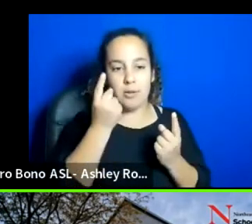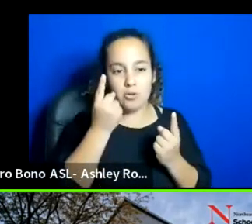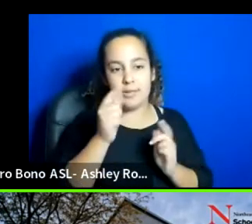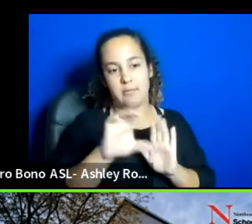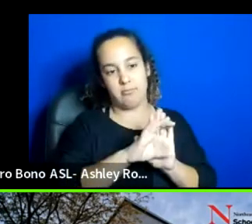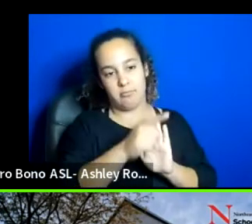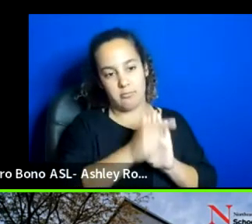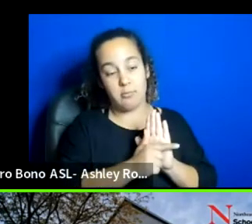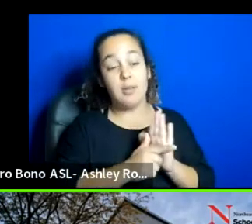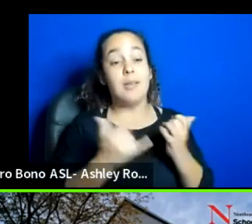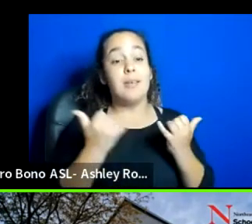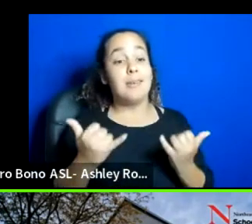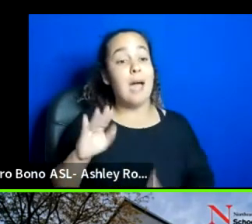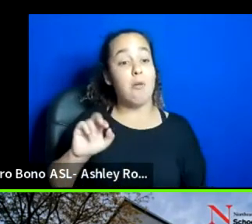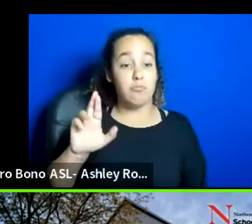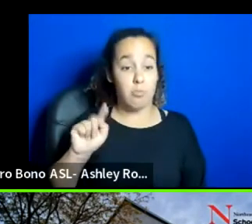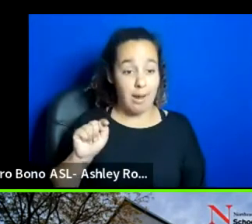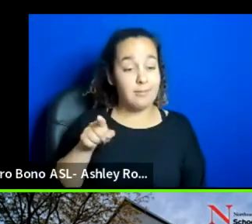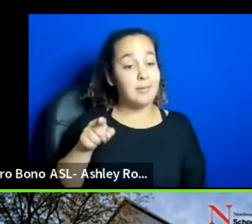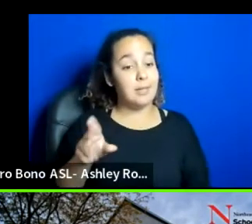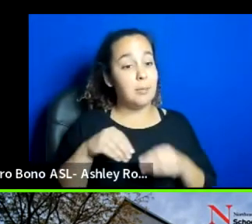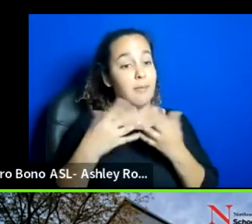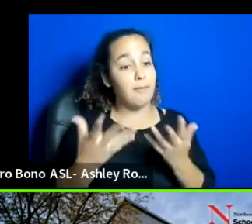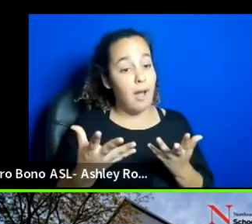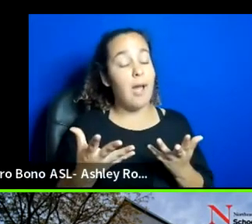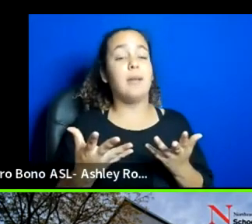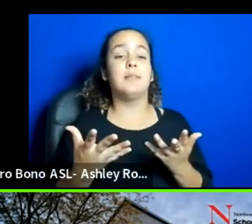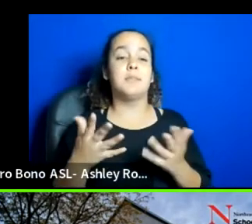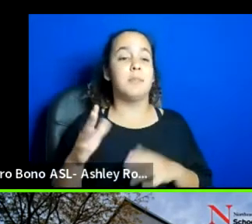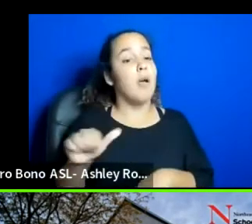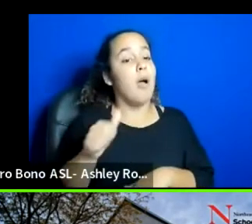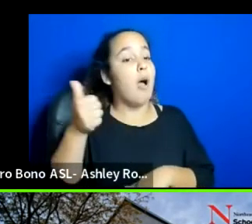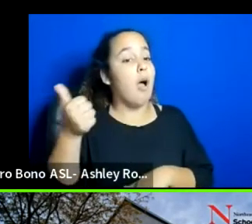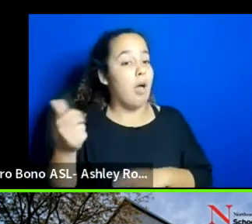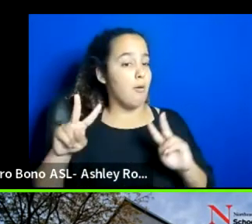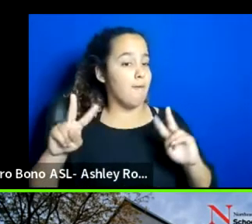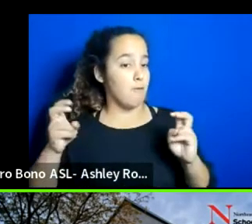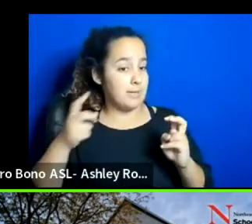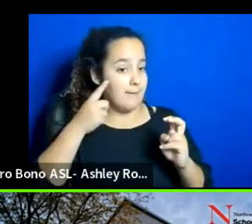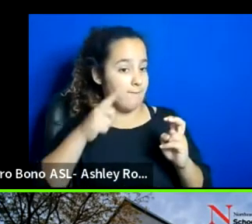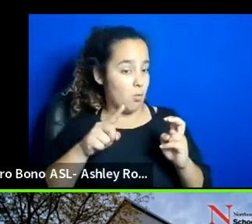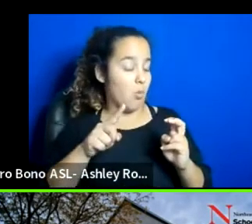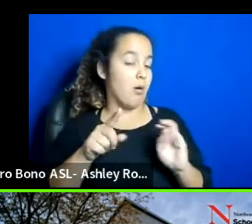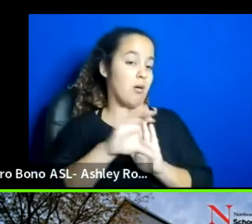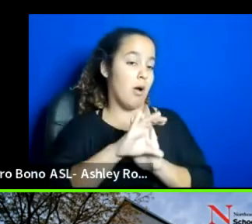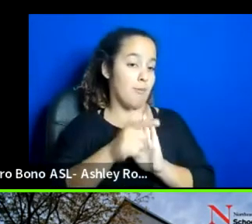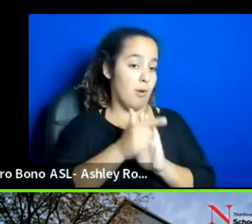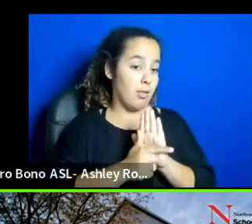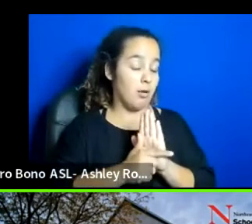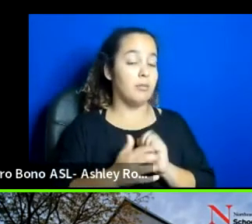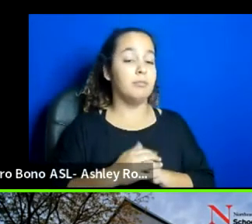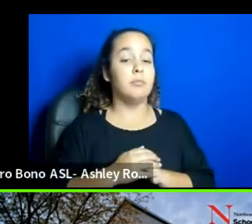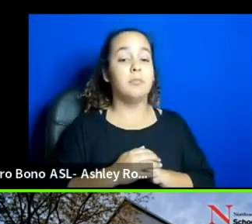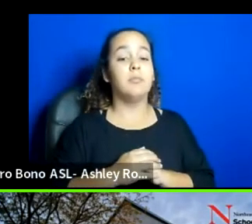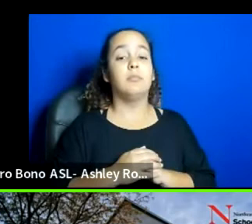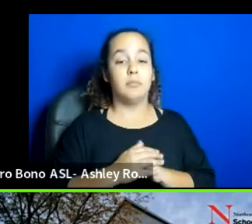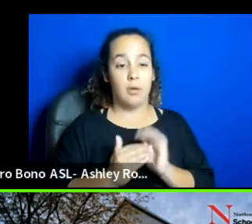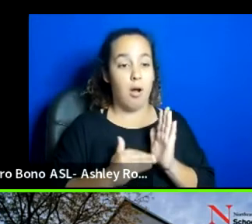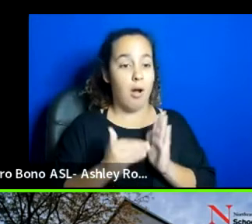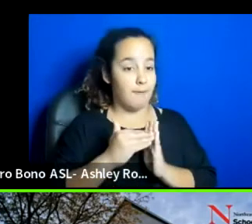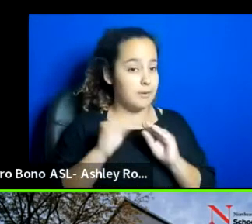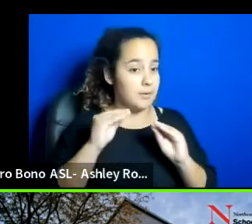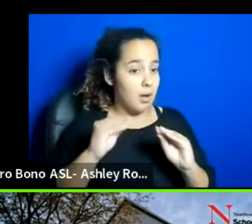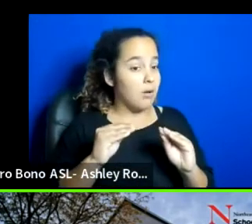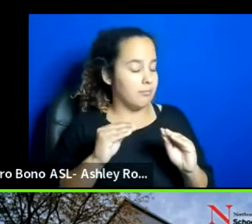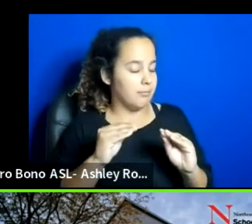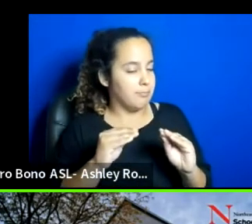ways, Brent really provides an alternative phrasing of copyright law. Copyright law is often taught, including by me,